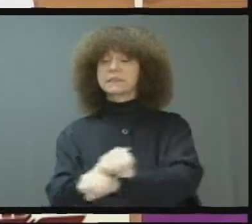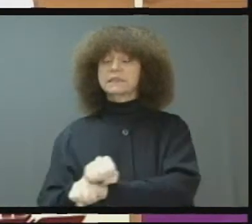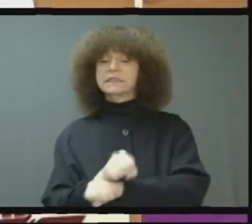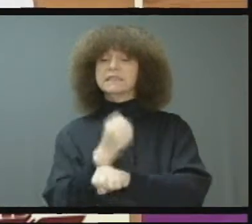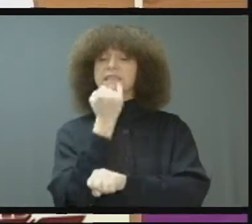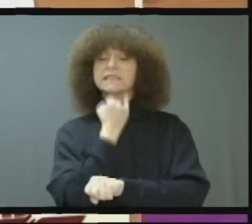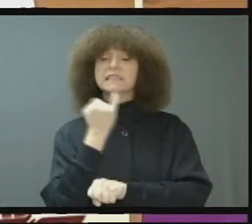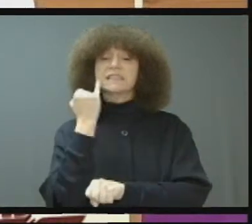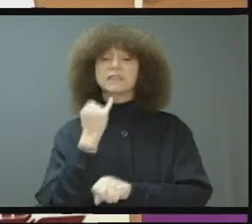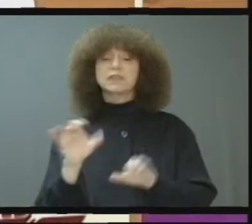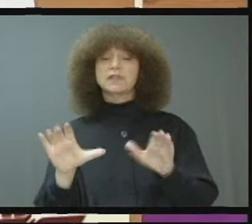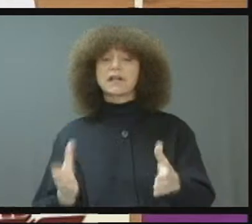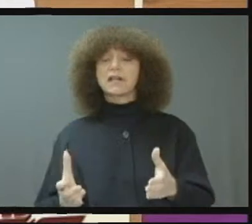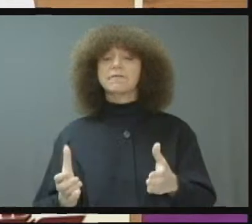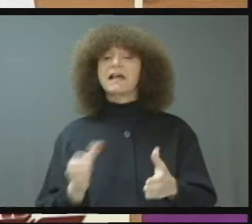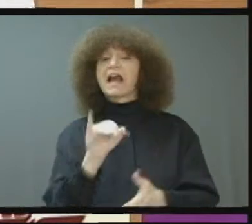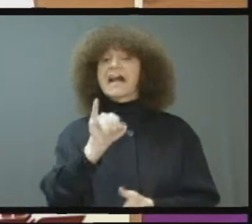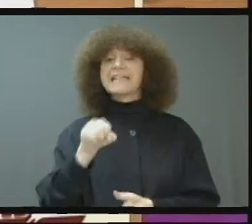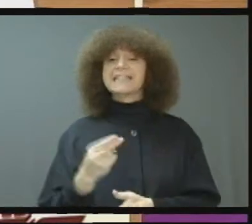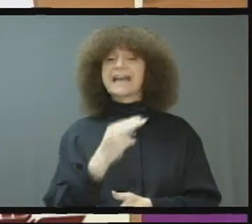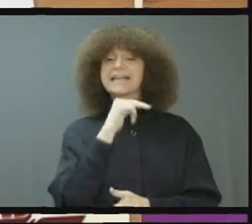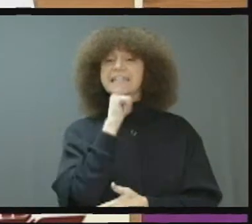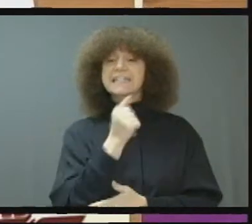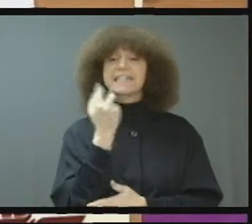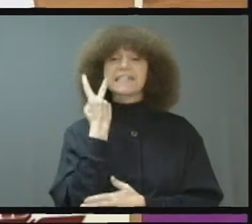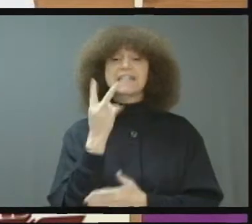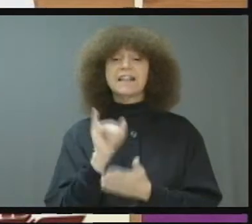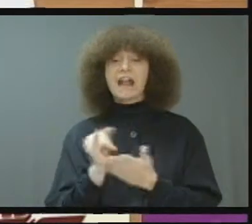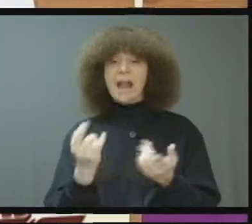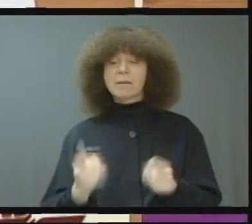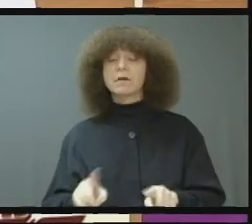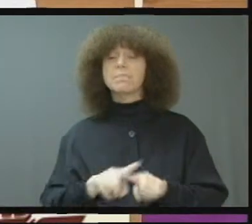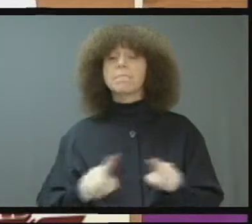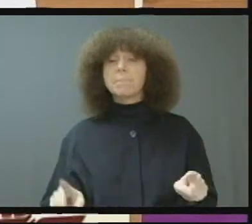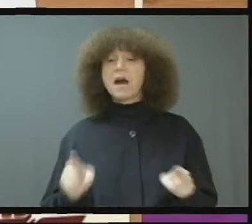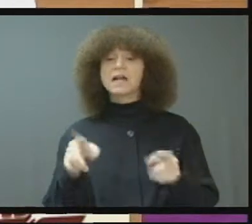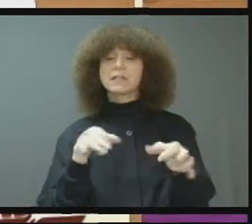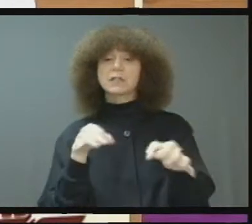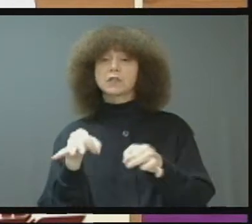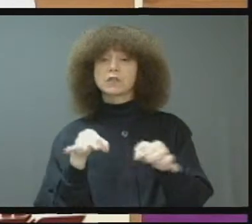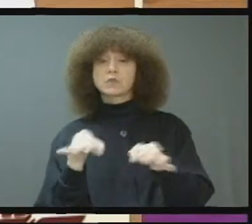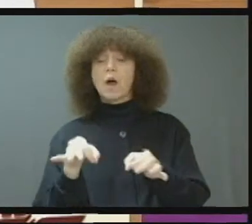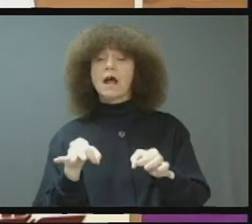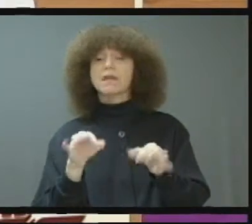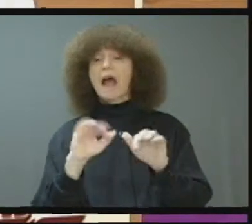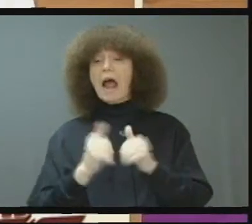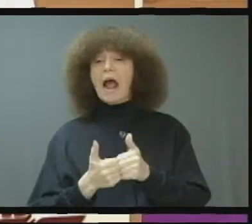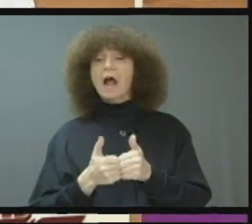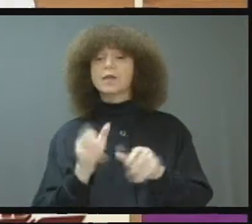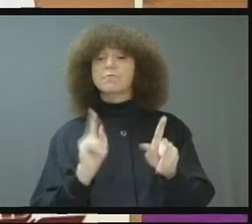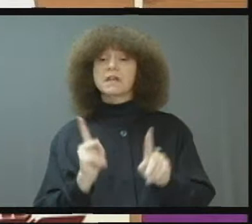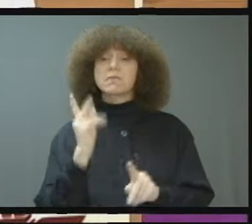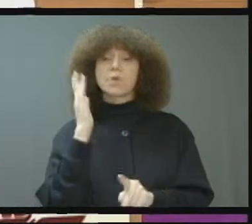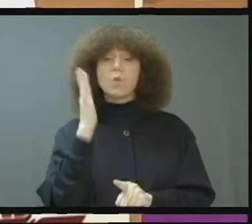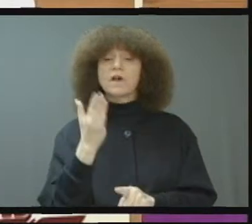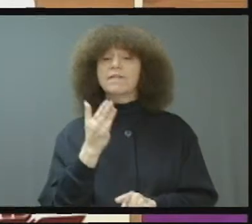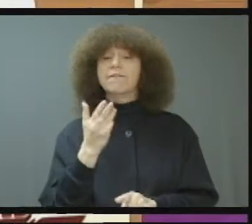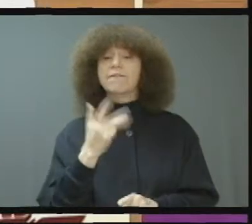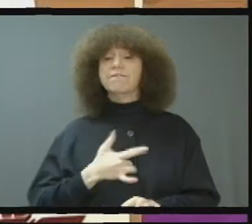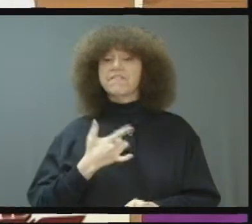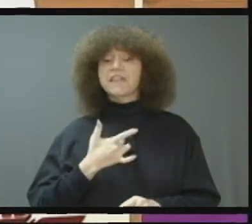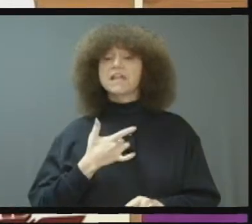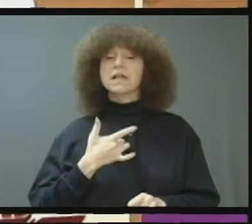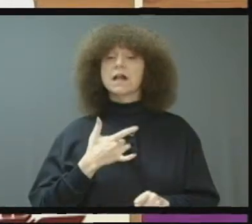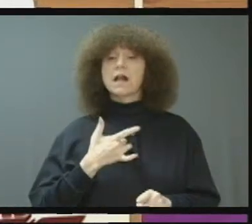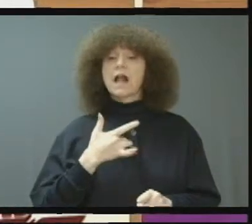didn't see that day himself, but he already describes how the people felt when it happened, as they watched their